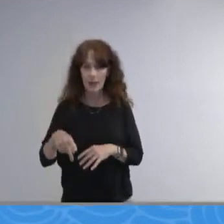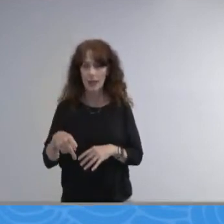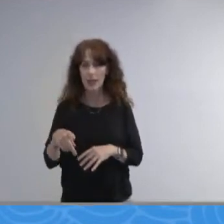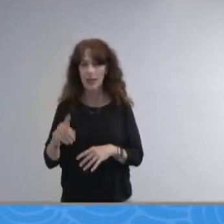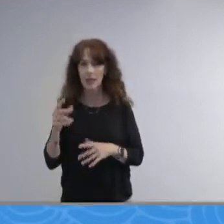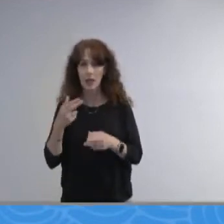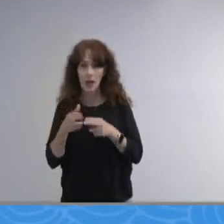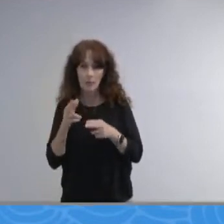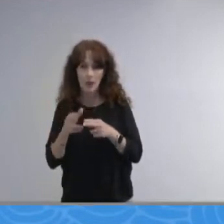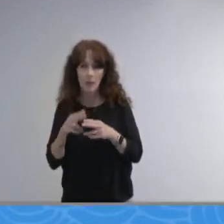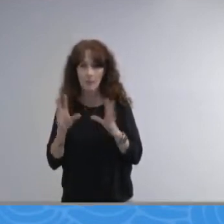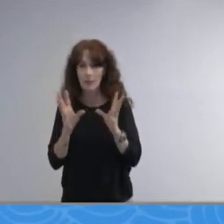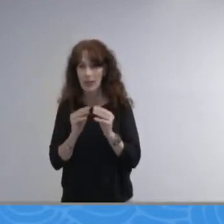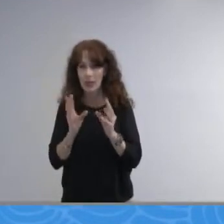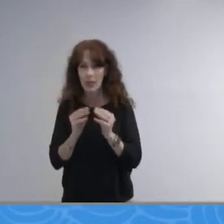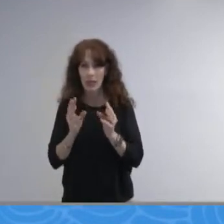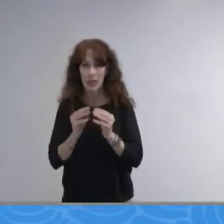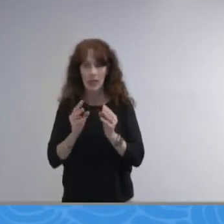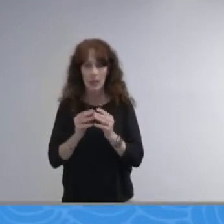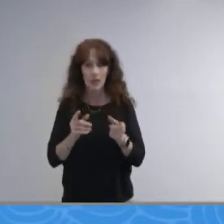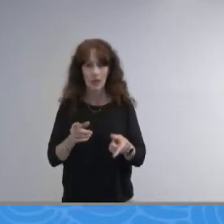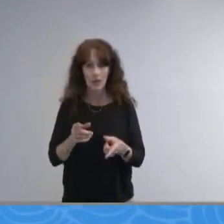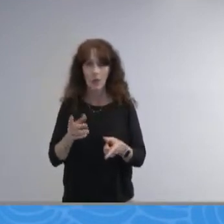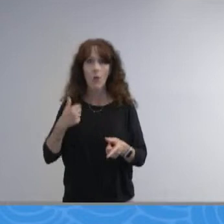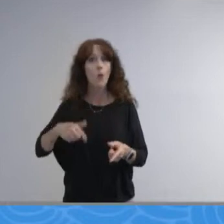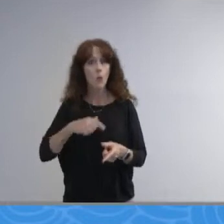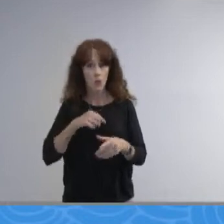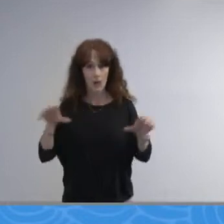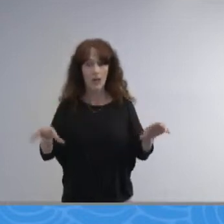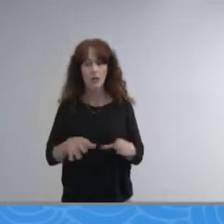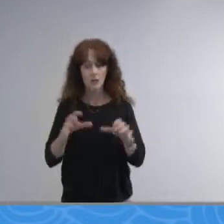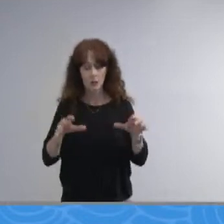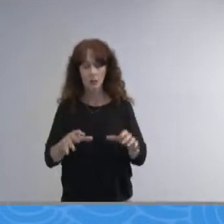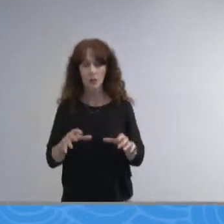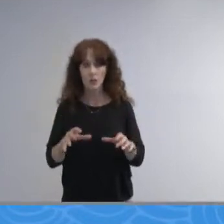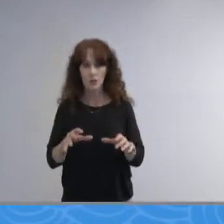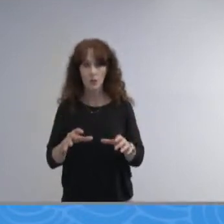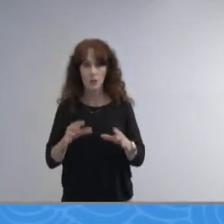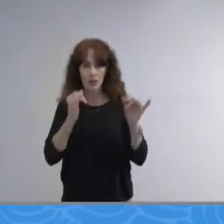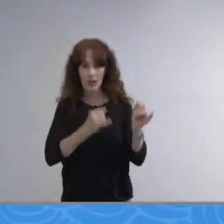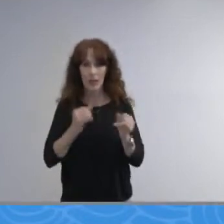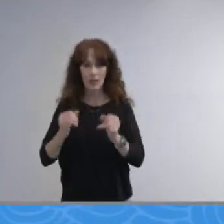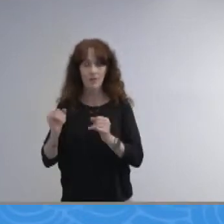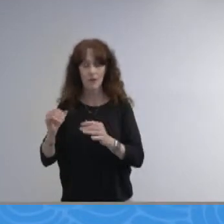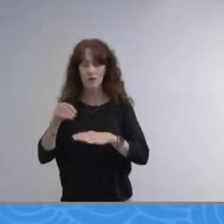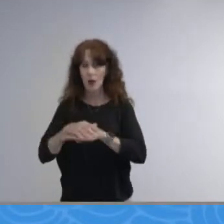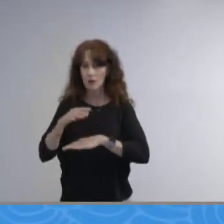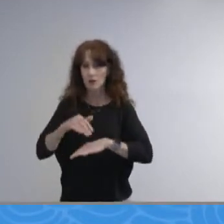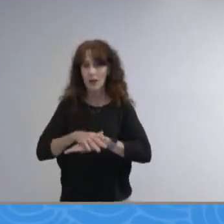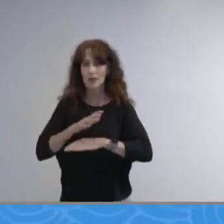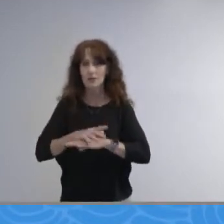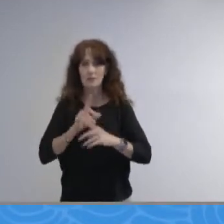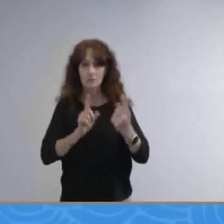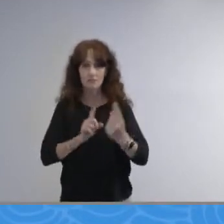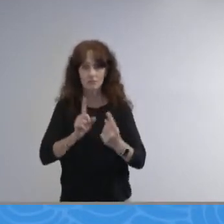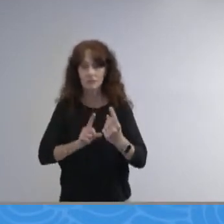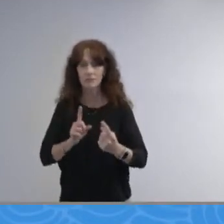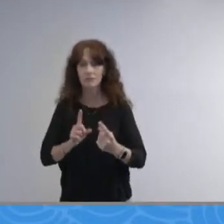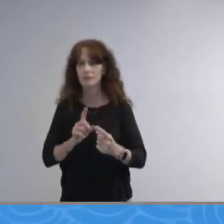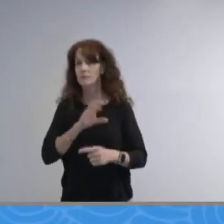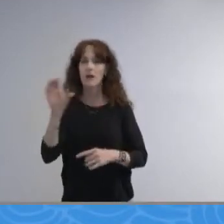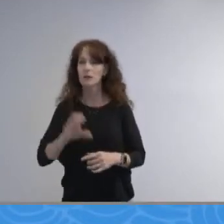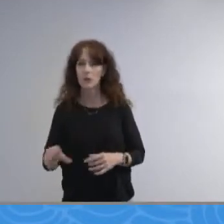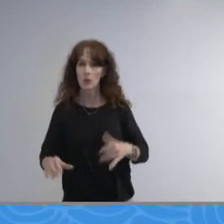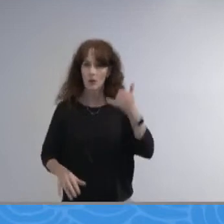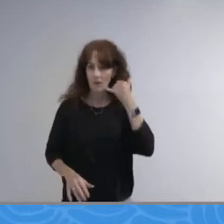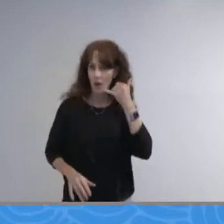an upcoming IEP meeting, please feel free to call us. We do our, individualized consultations and by Zoom or